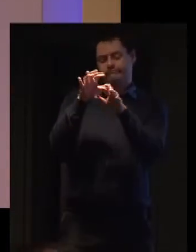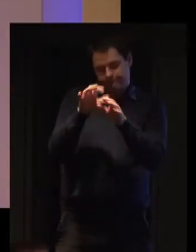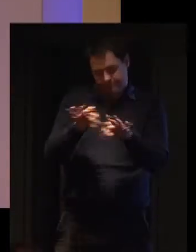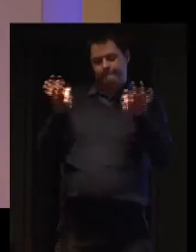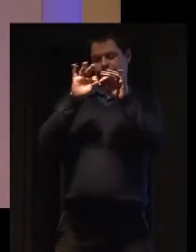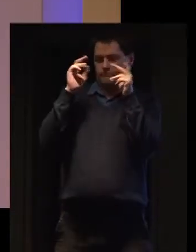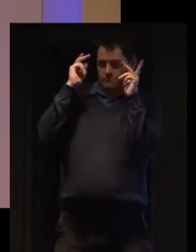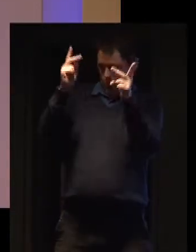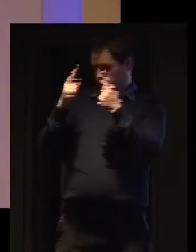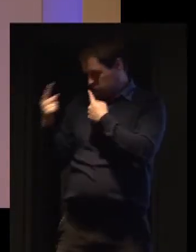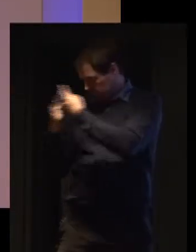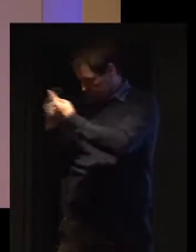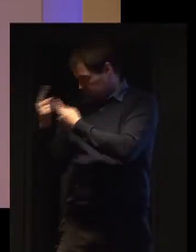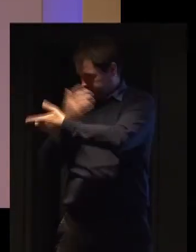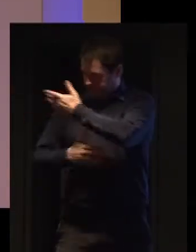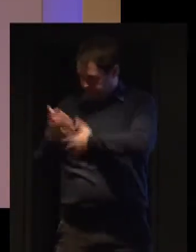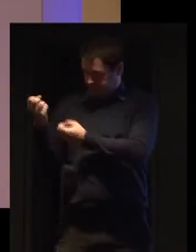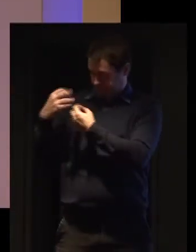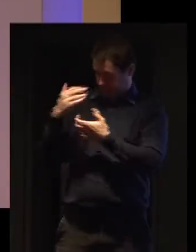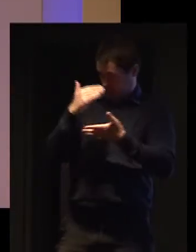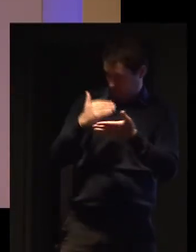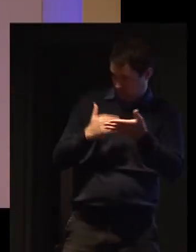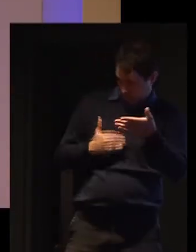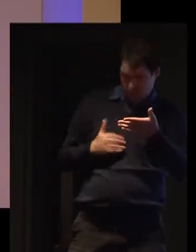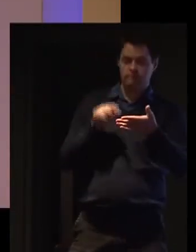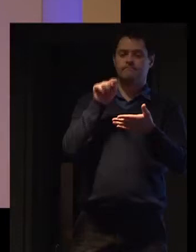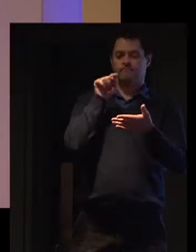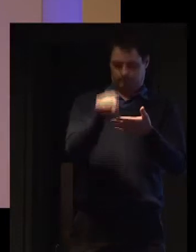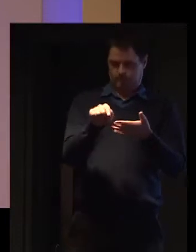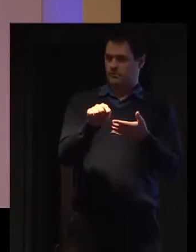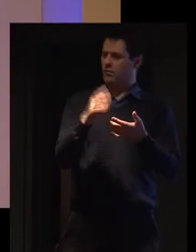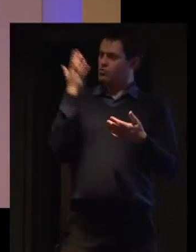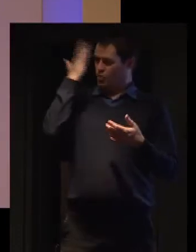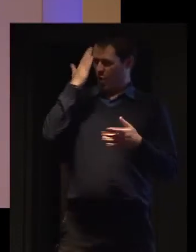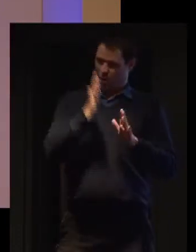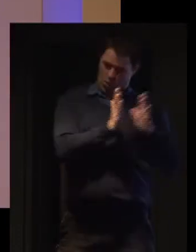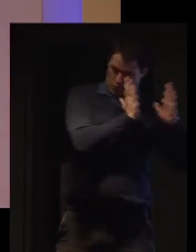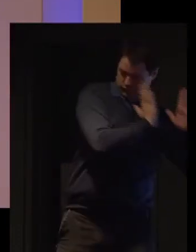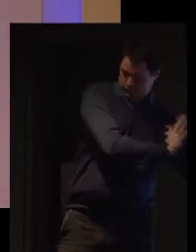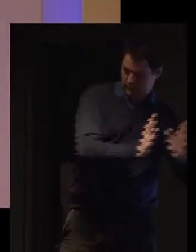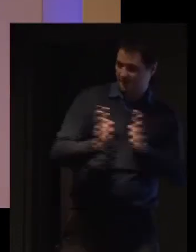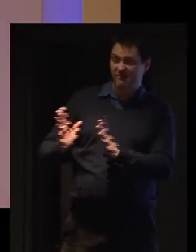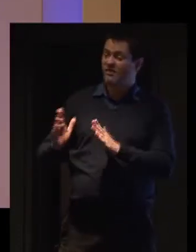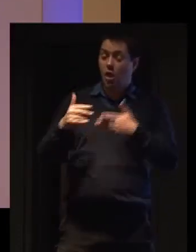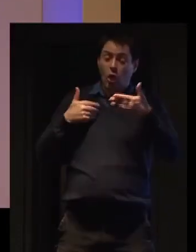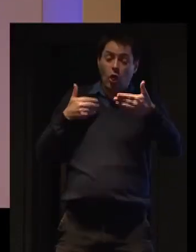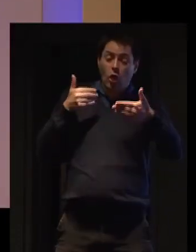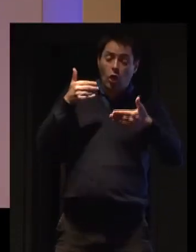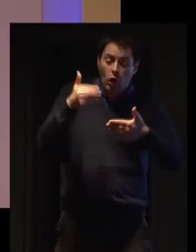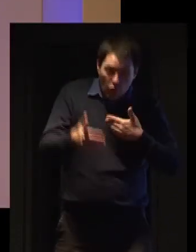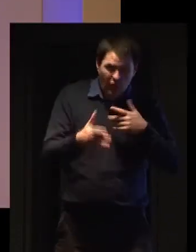the upgrades will be a success and we won't have to look at them again once they're in place because there wasn't enough discussion at the very beginning.